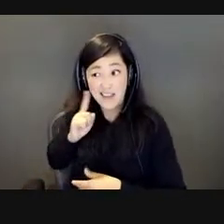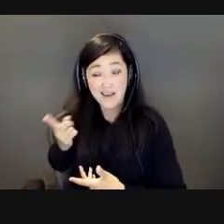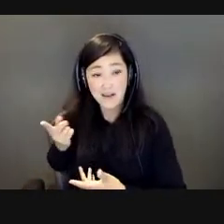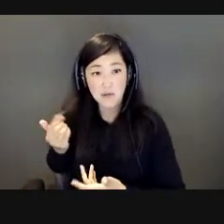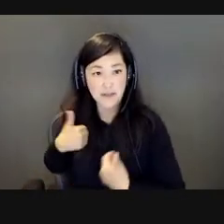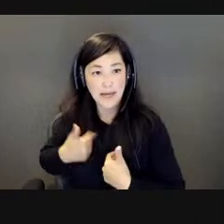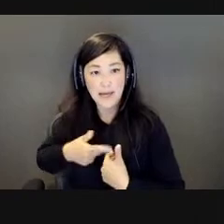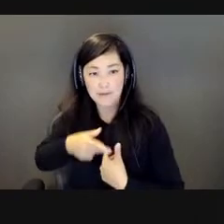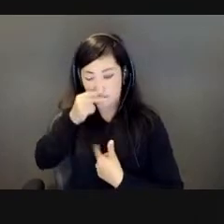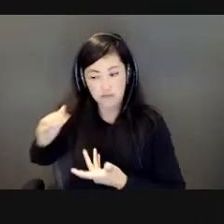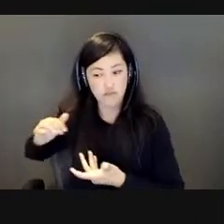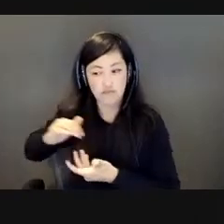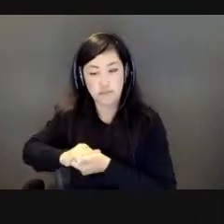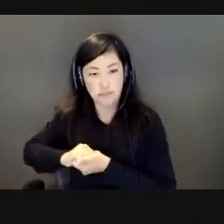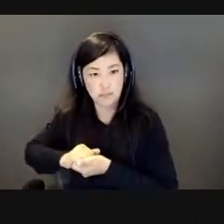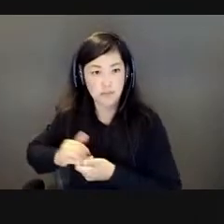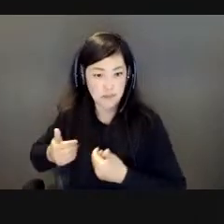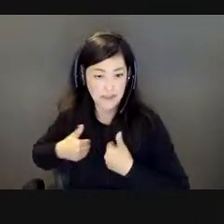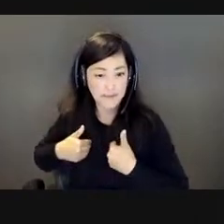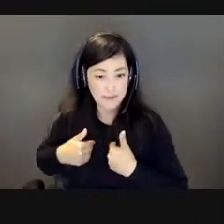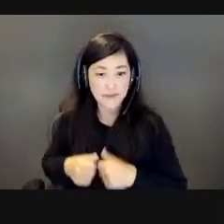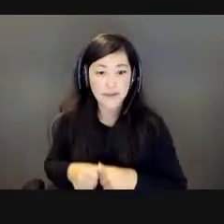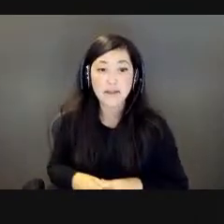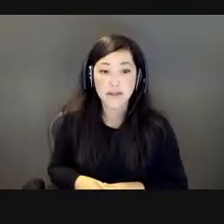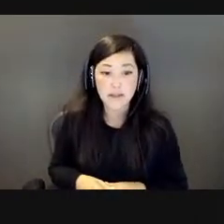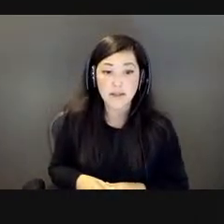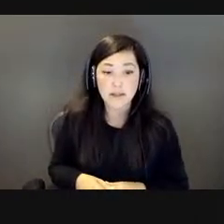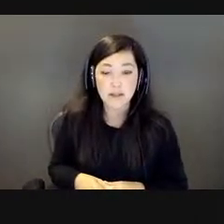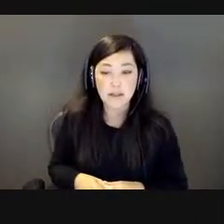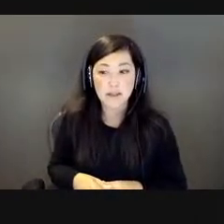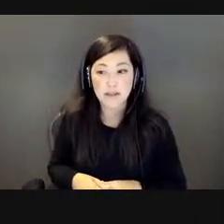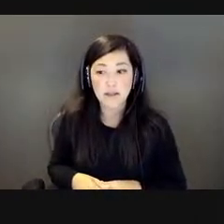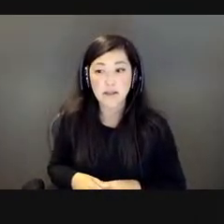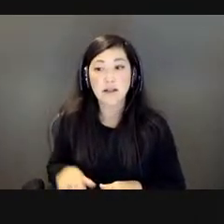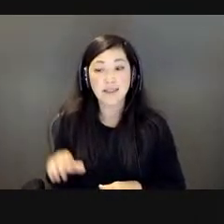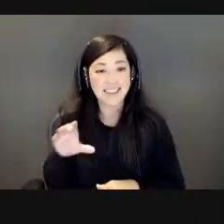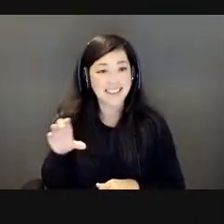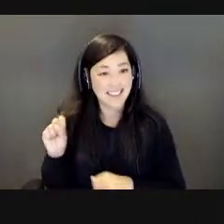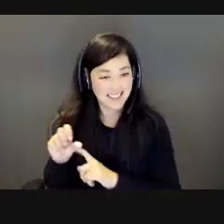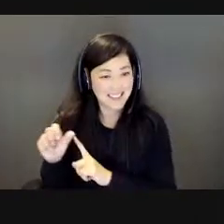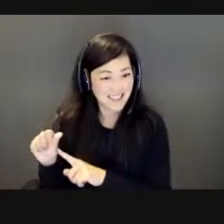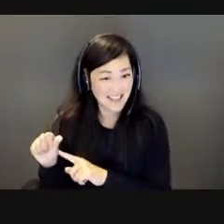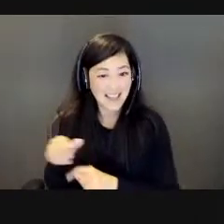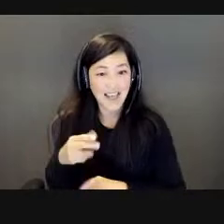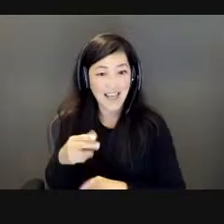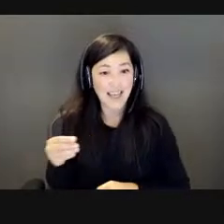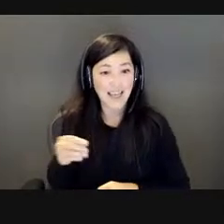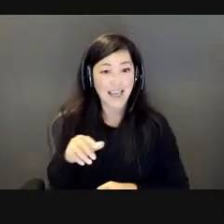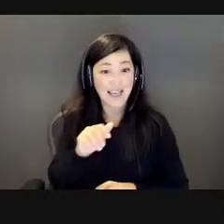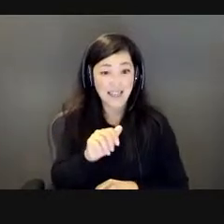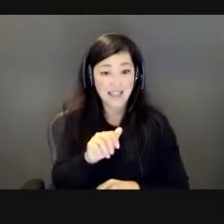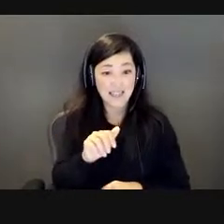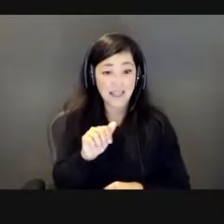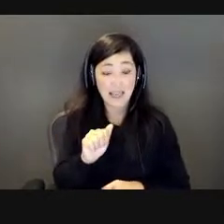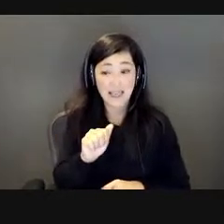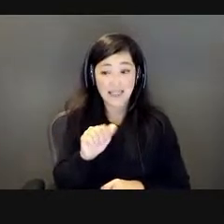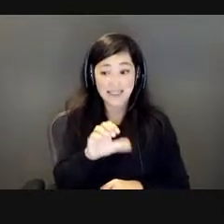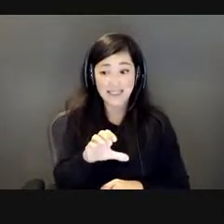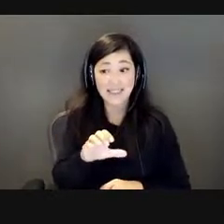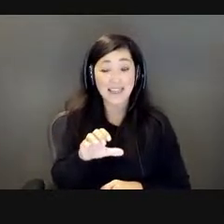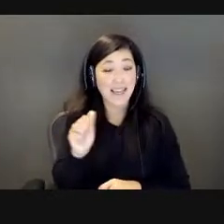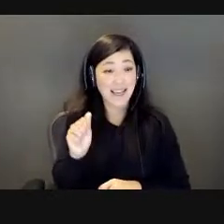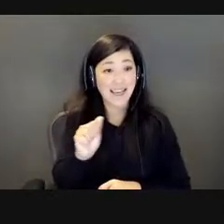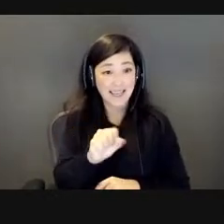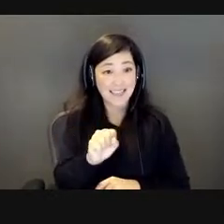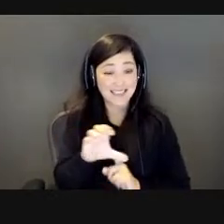Accessibility Standards Canada and CSA. The full vision of how, you know, I know there's a huge commitment to making